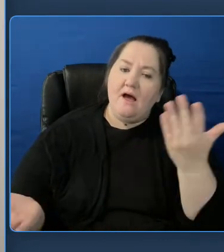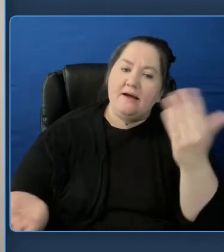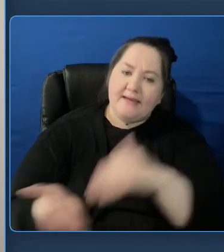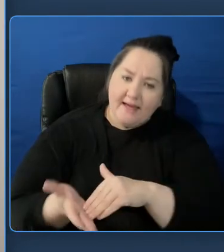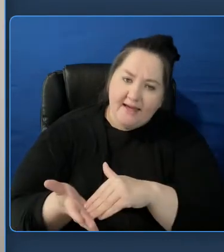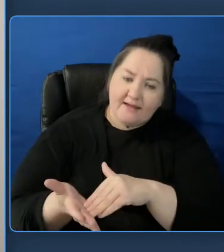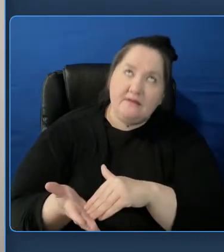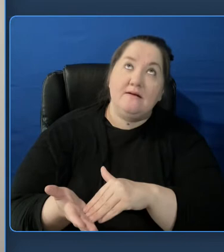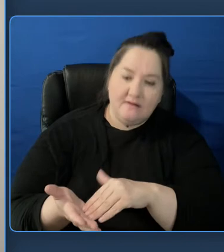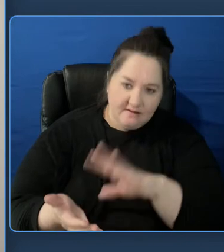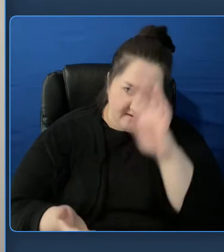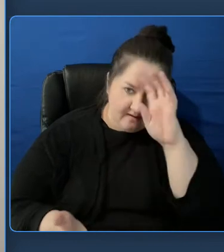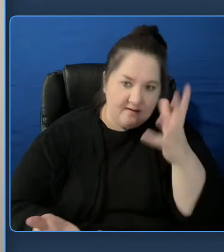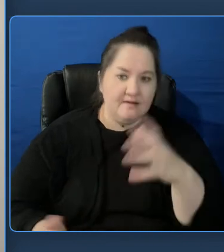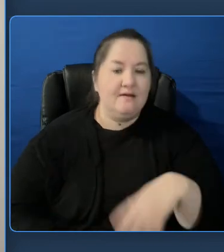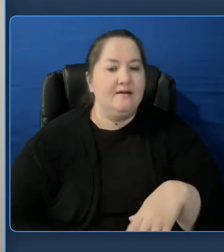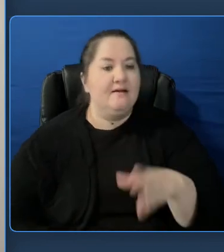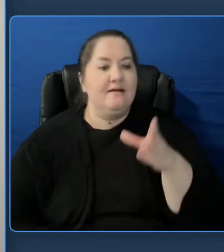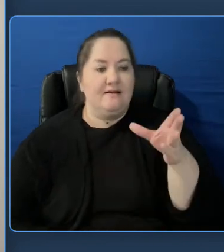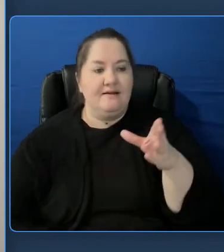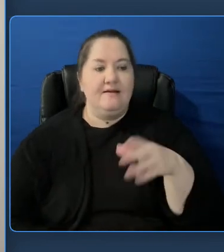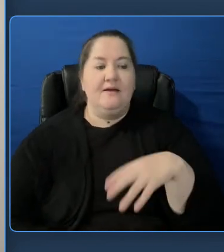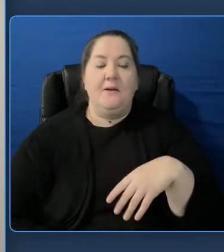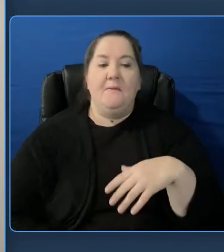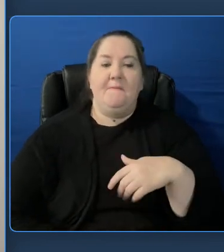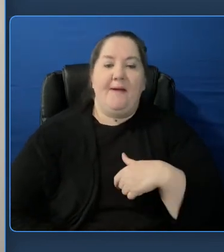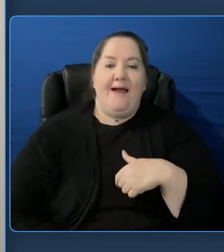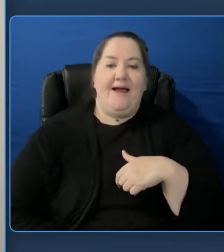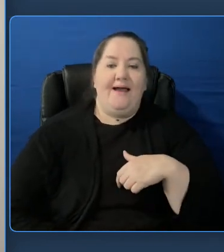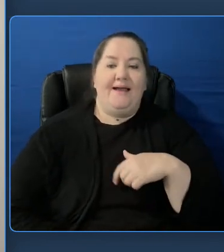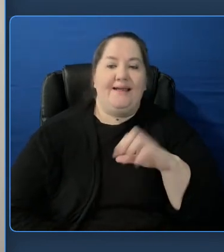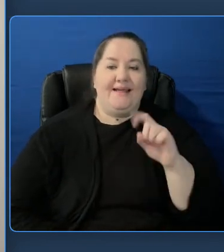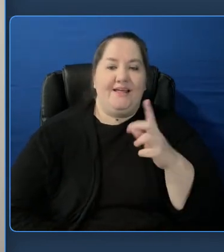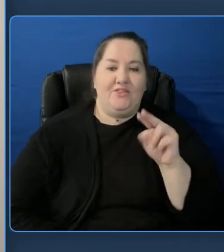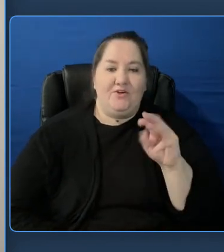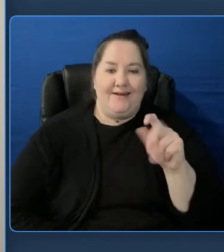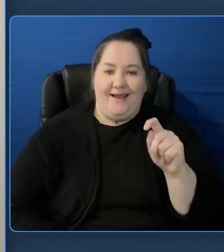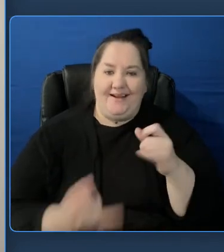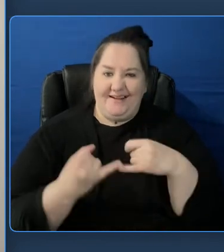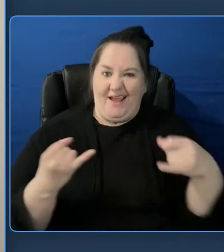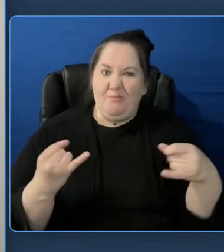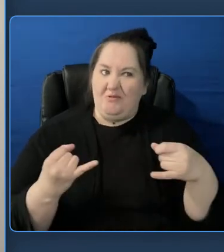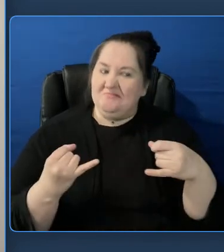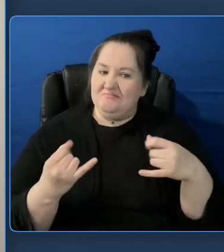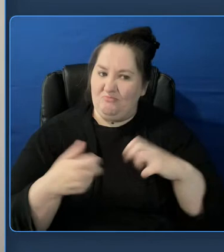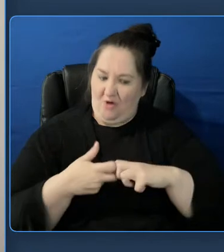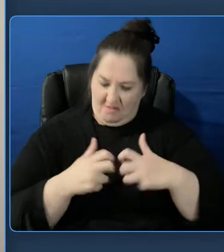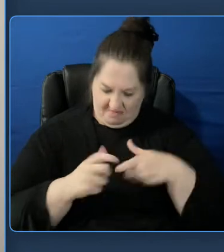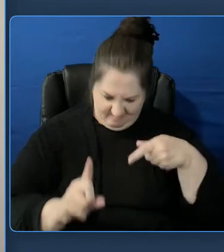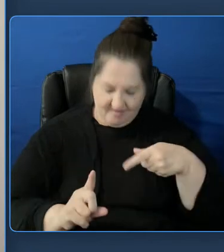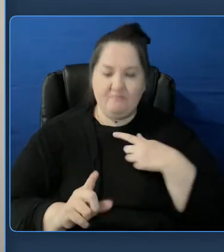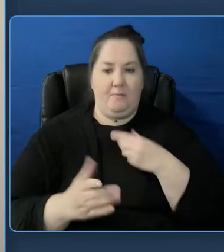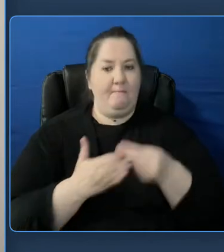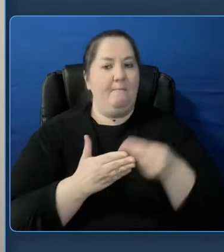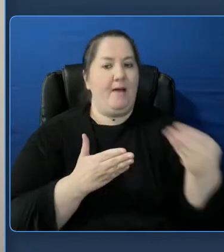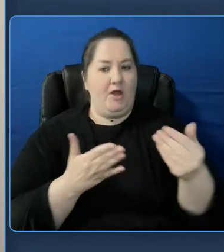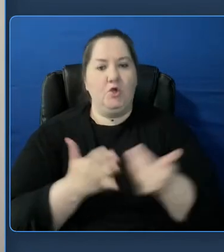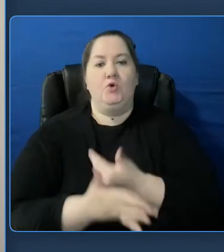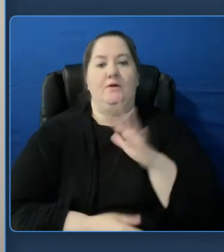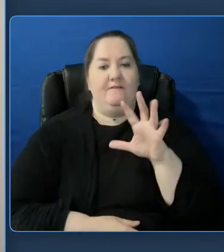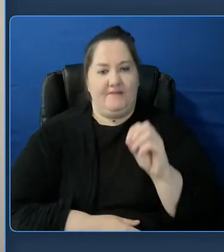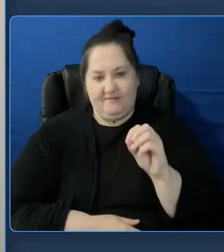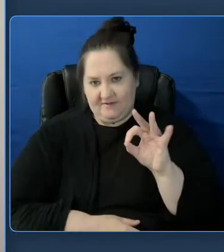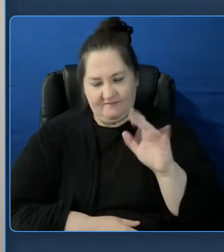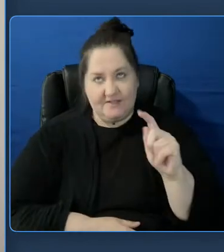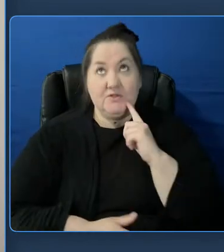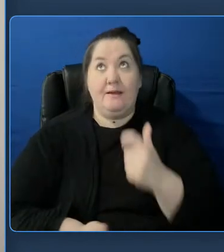Yeah, this must be the day for it. I got up to an issue with my Ethernet cable this morning, and I have to go get a new 50-foot Ethernet. So this is actually